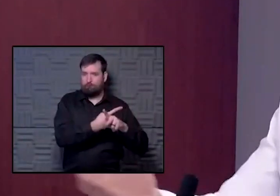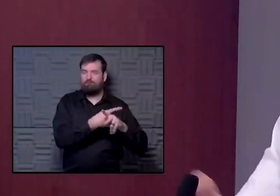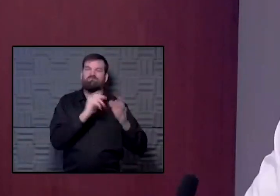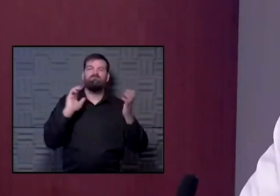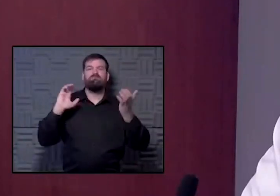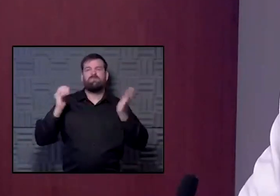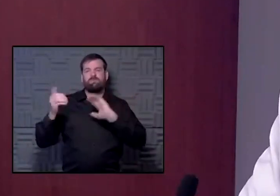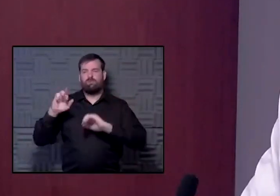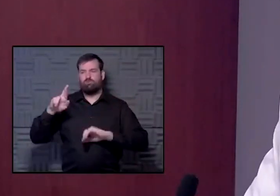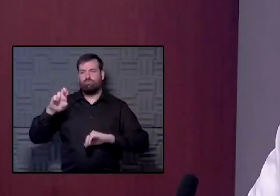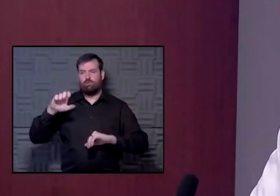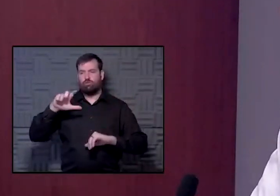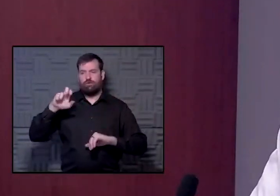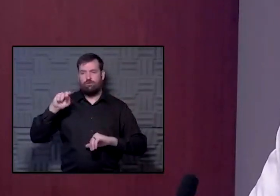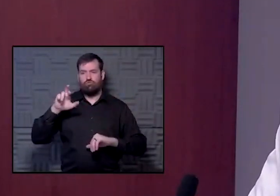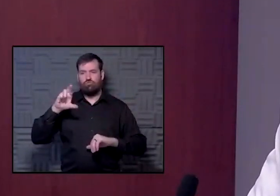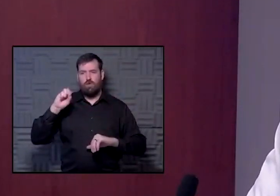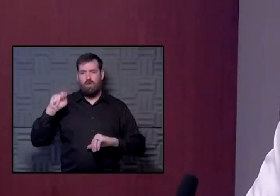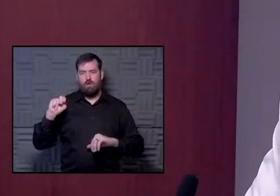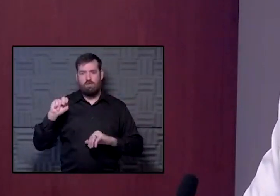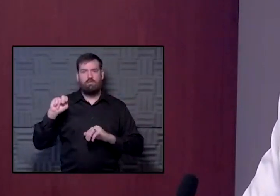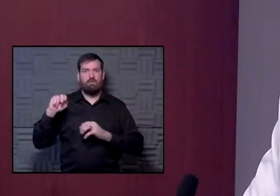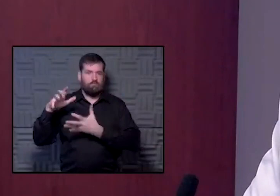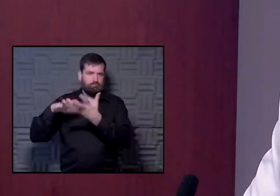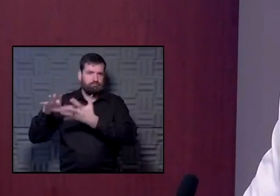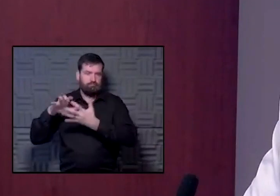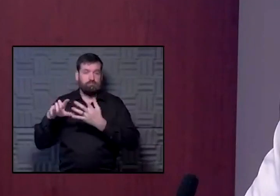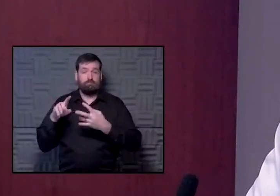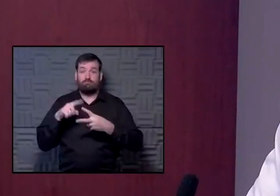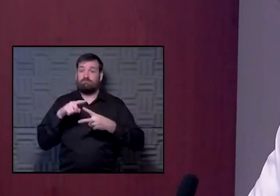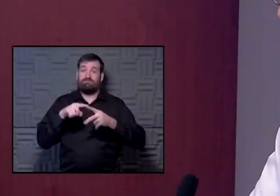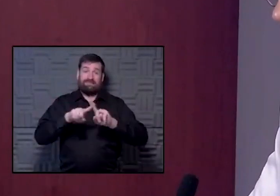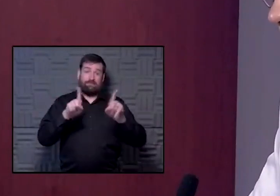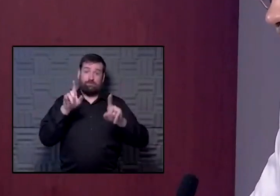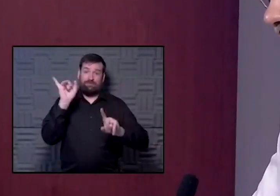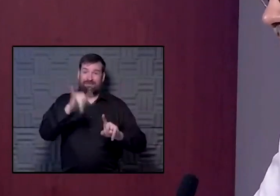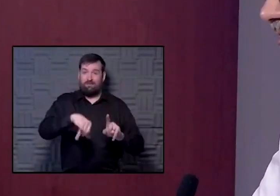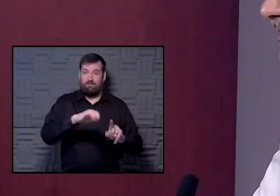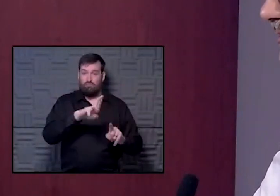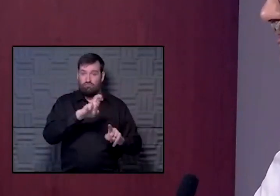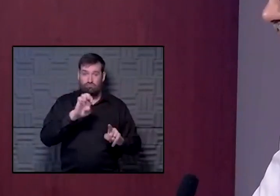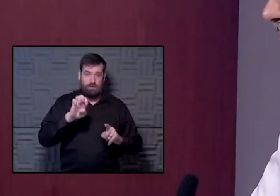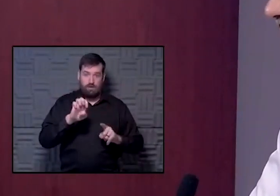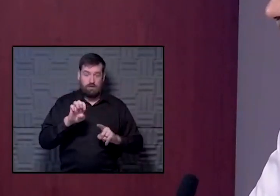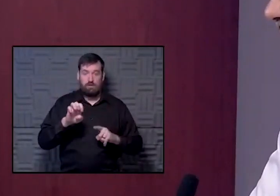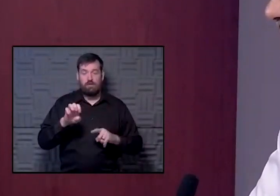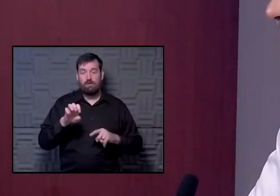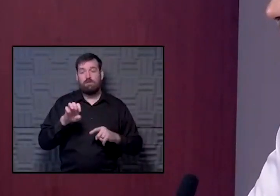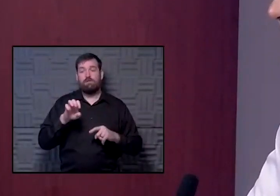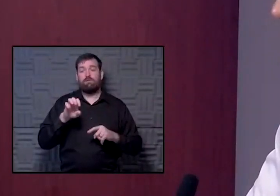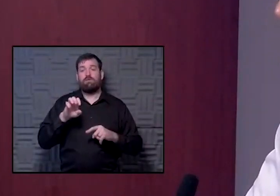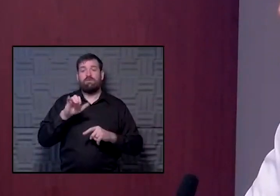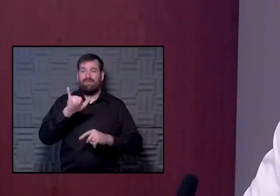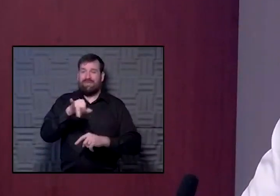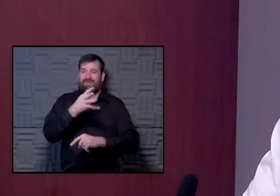similar to the Regeneron cocktail. The main difference with this BRIE monoclonal